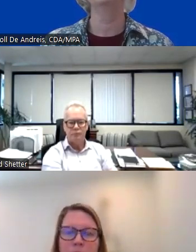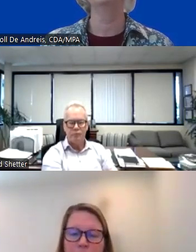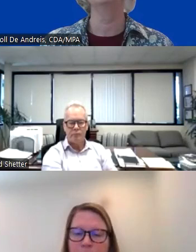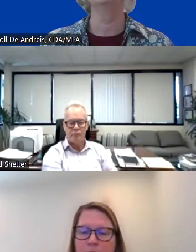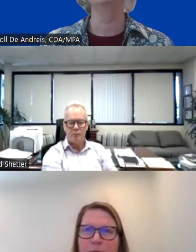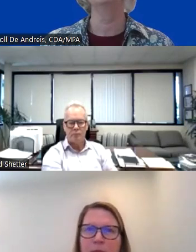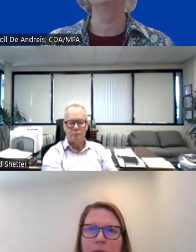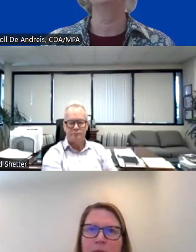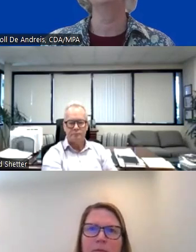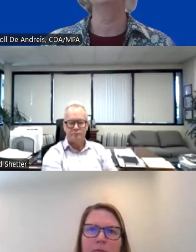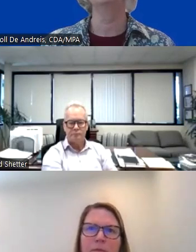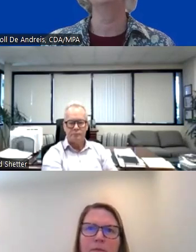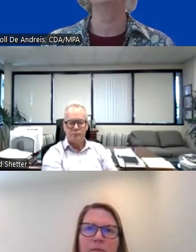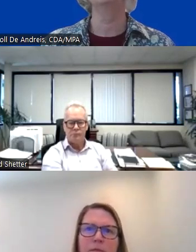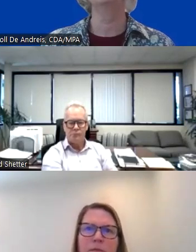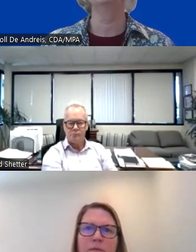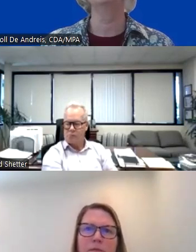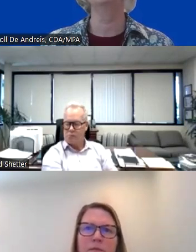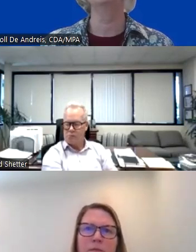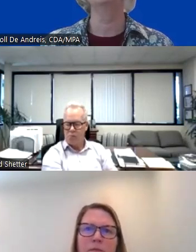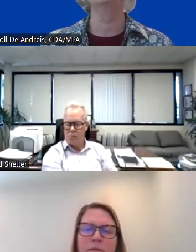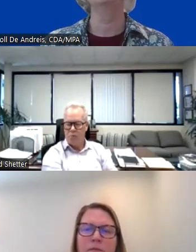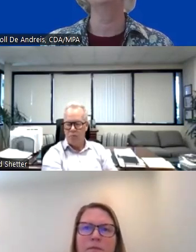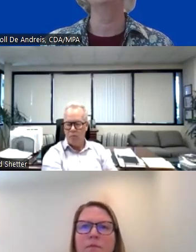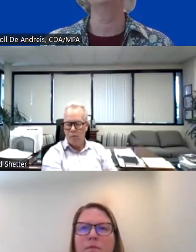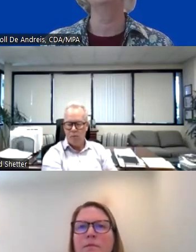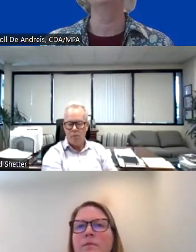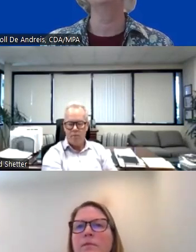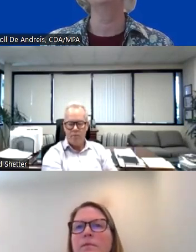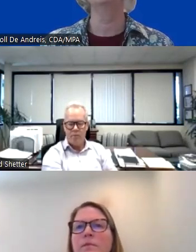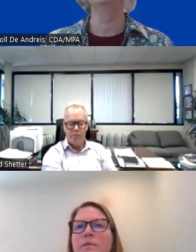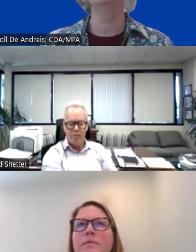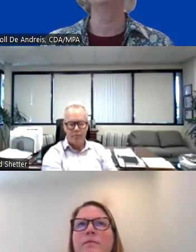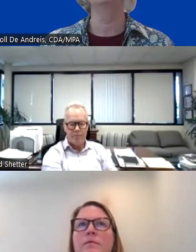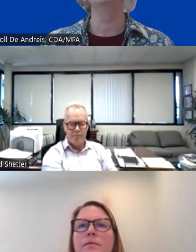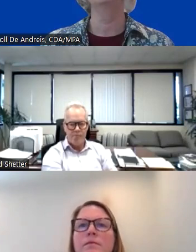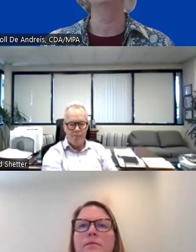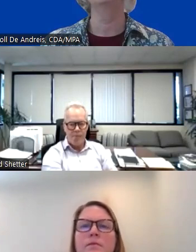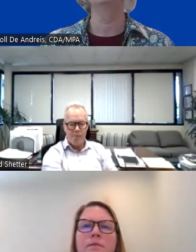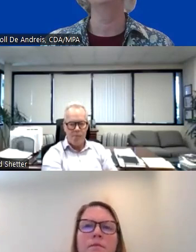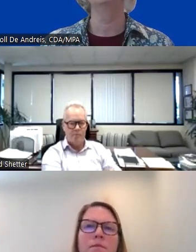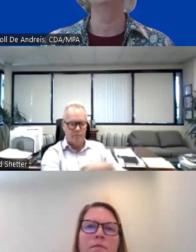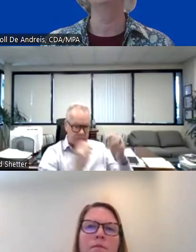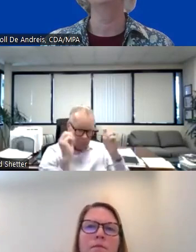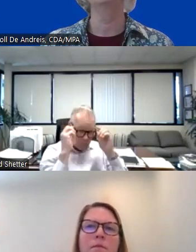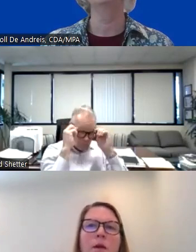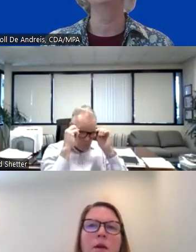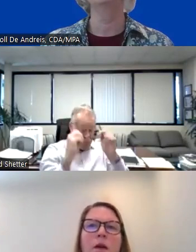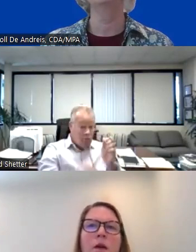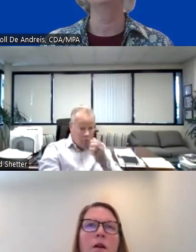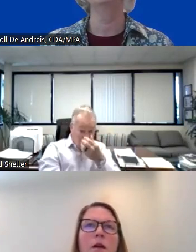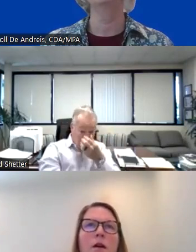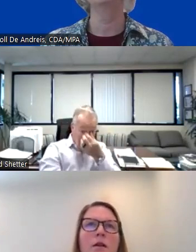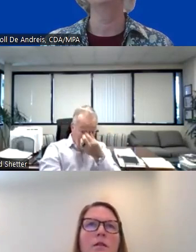there are things like a single phone number that routes you to the place you need to go based on the number